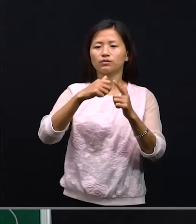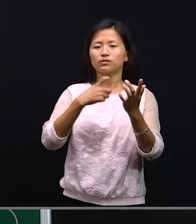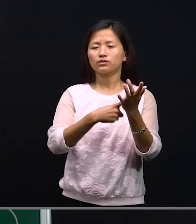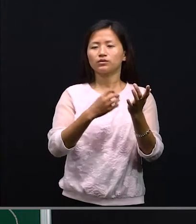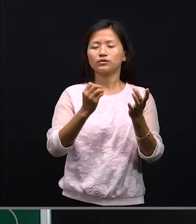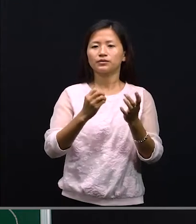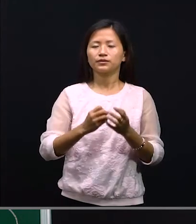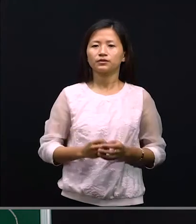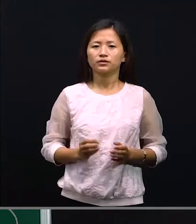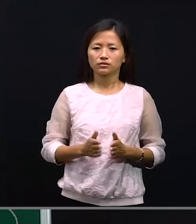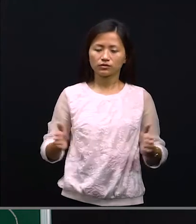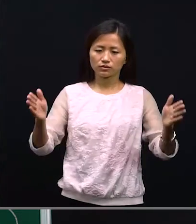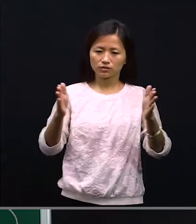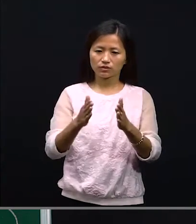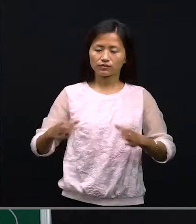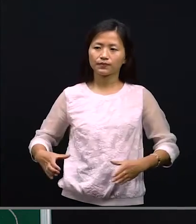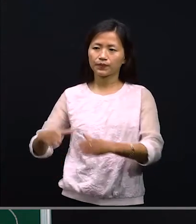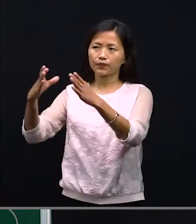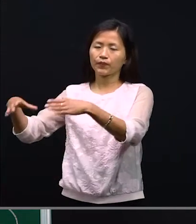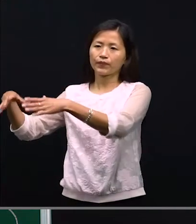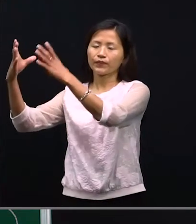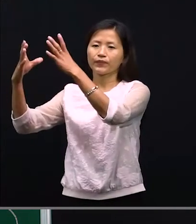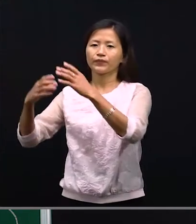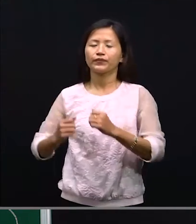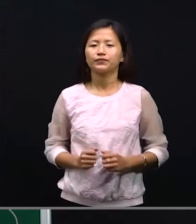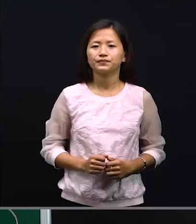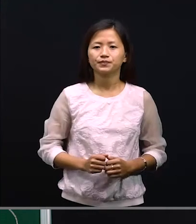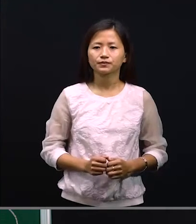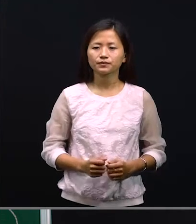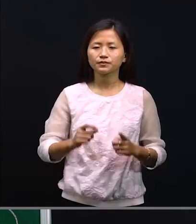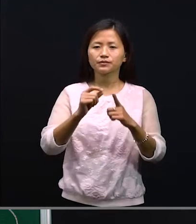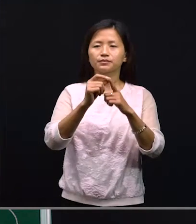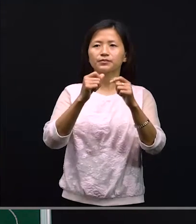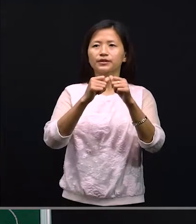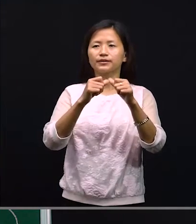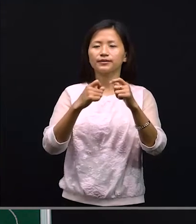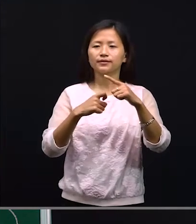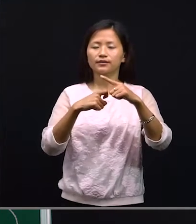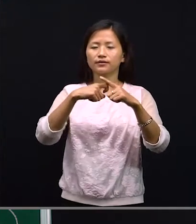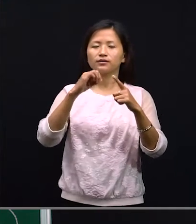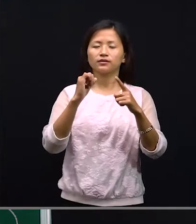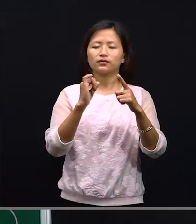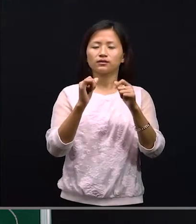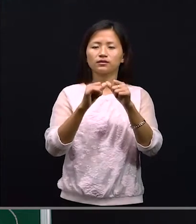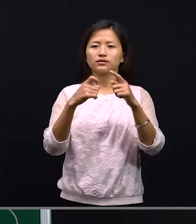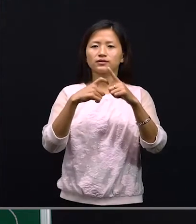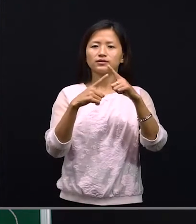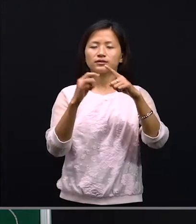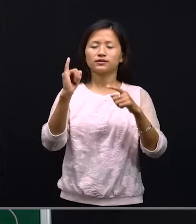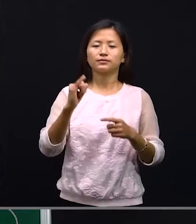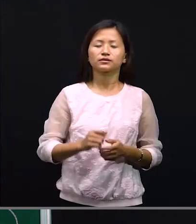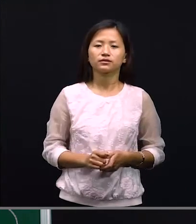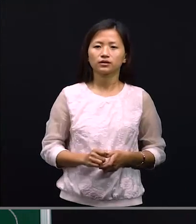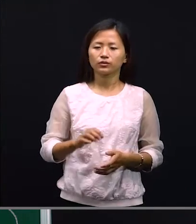is also this thick forest of this Patkai mountain range, which used to